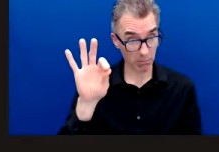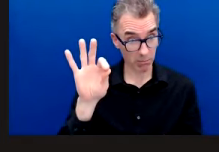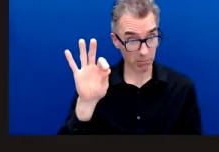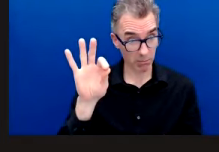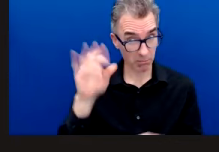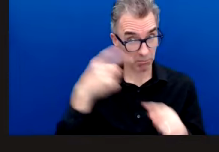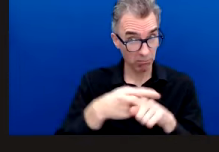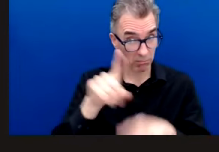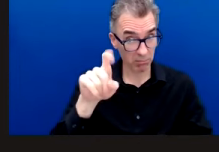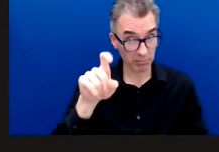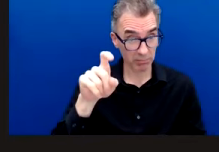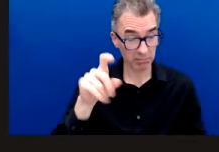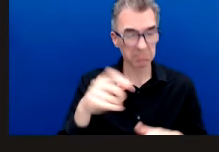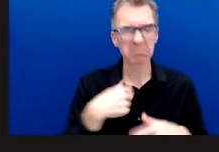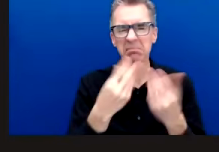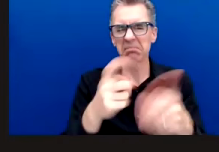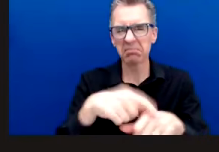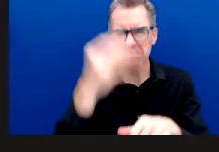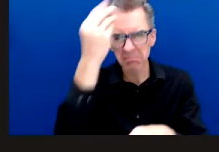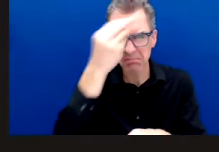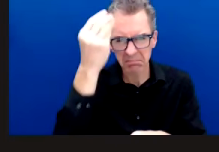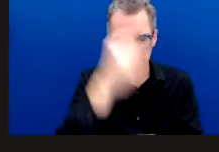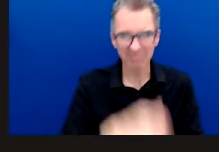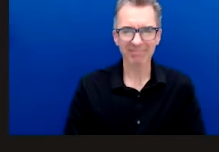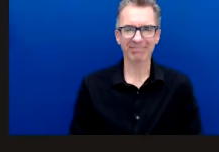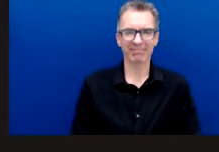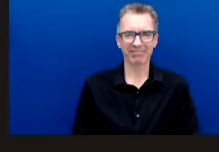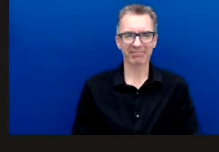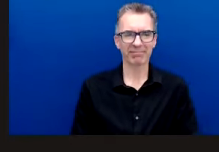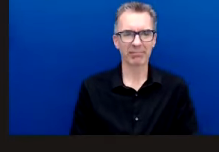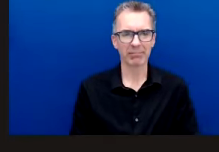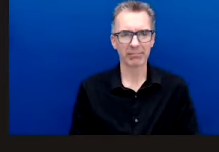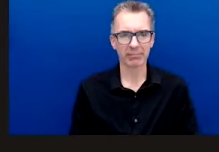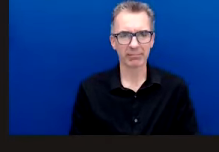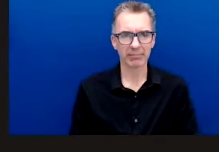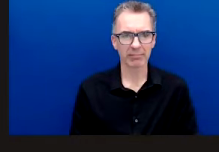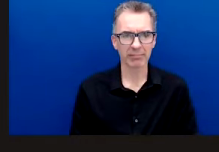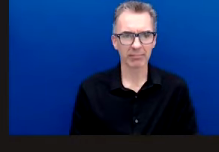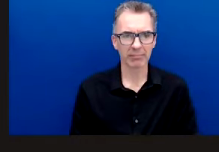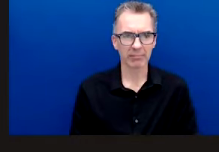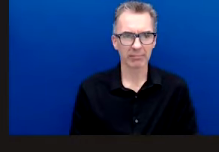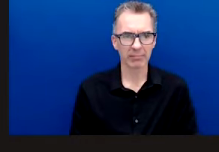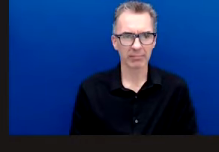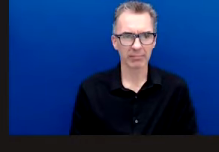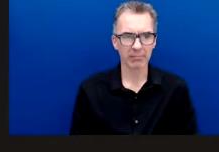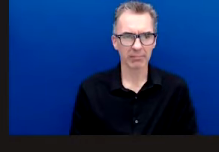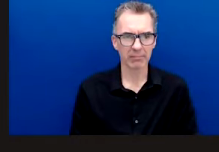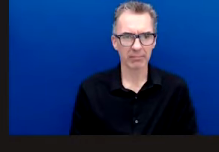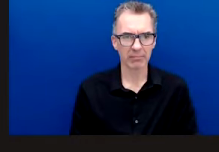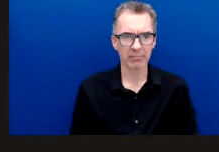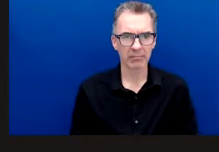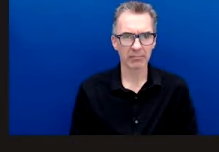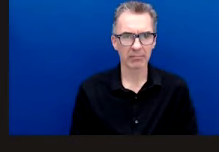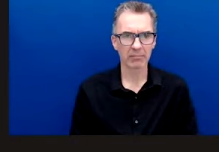time to think about it and, put in your answers. No worries, this is a